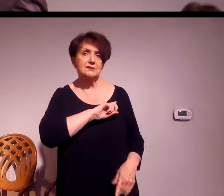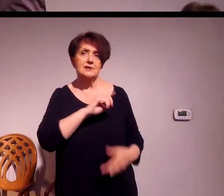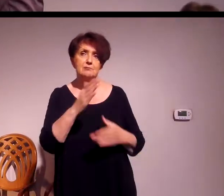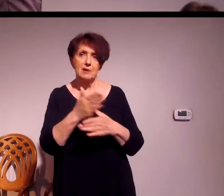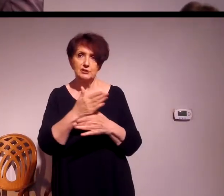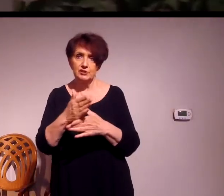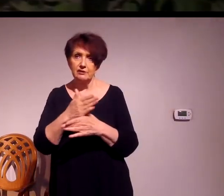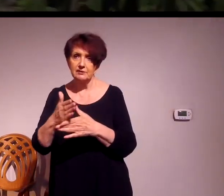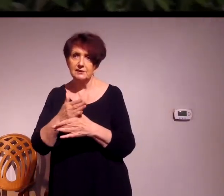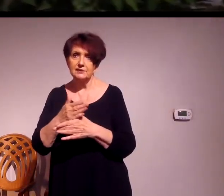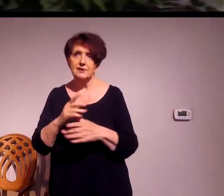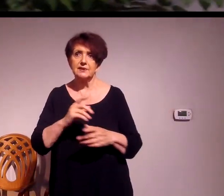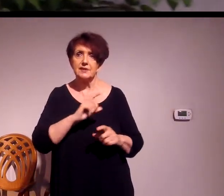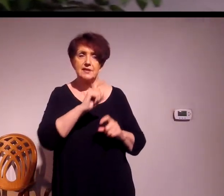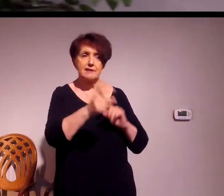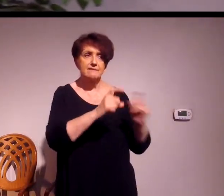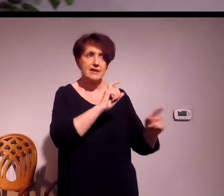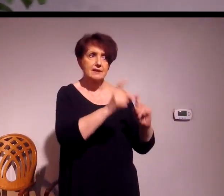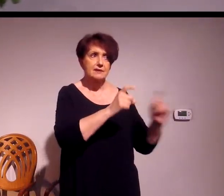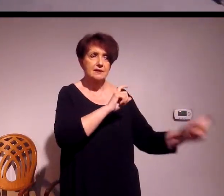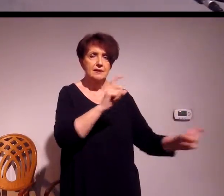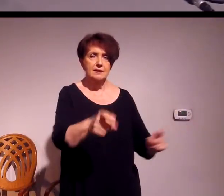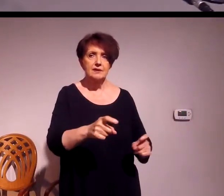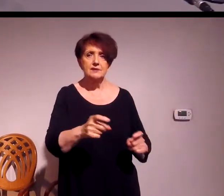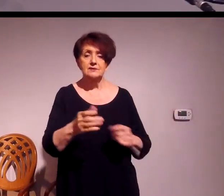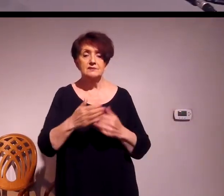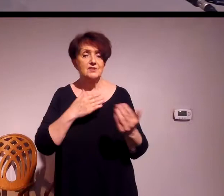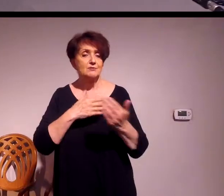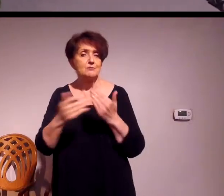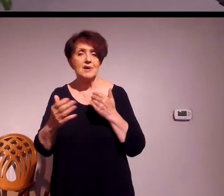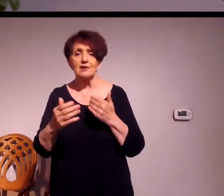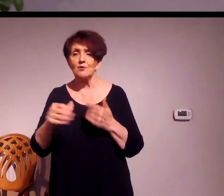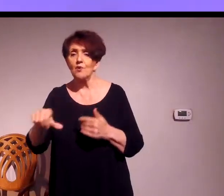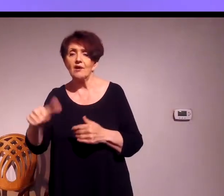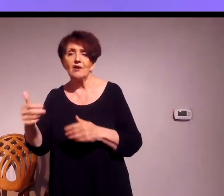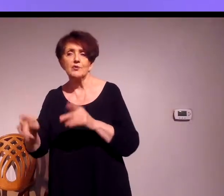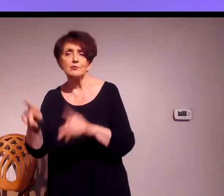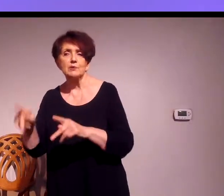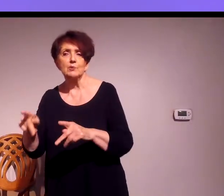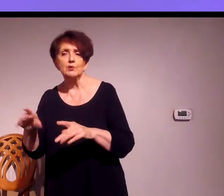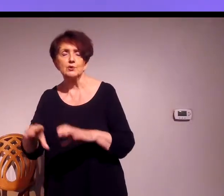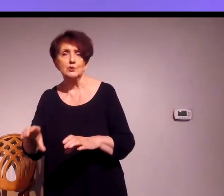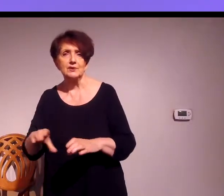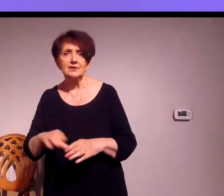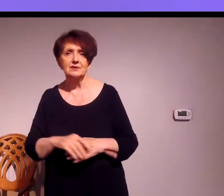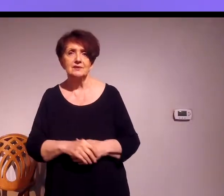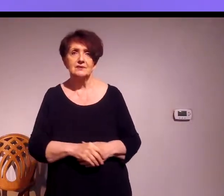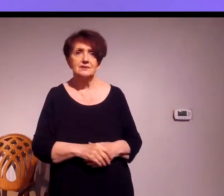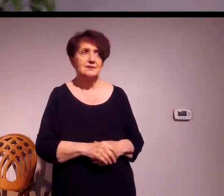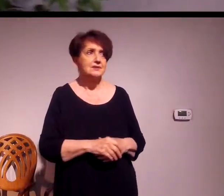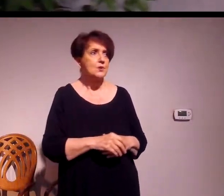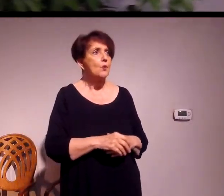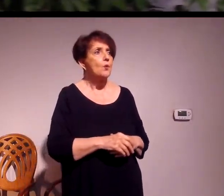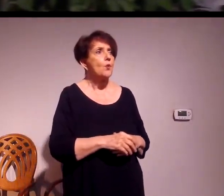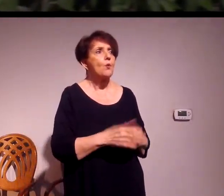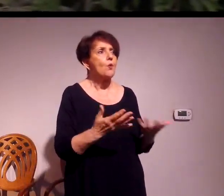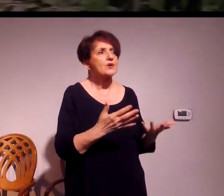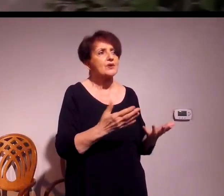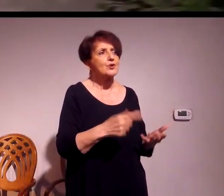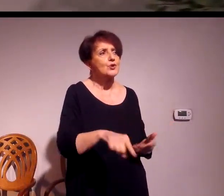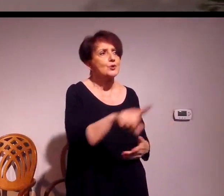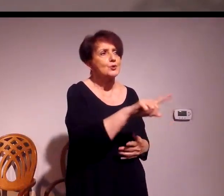us giving. It doesn't matter about what the other folks are doing. It's what are we doing? What are you